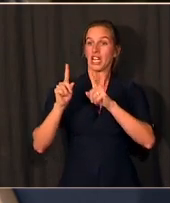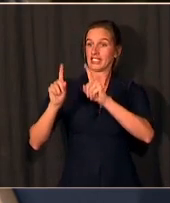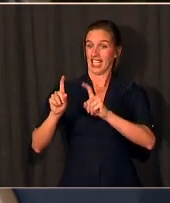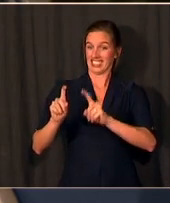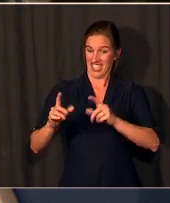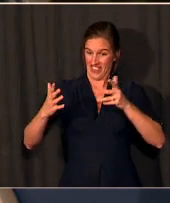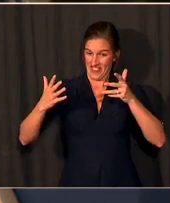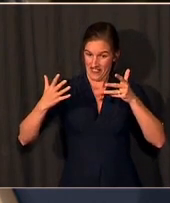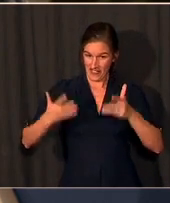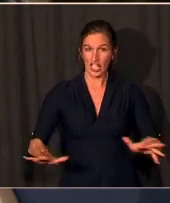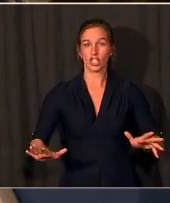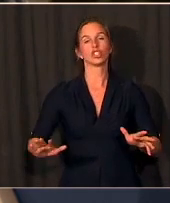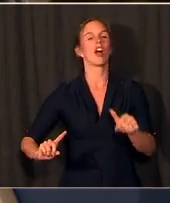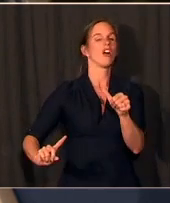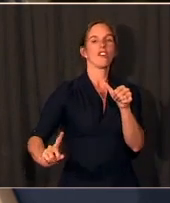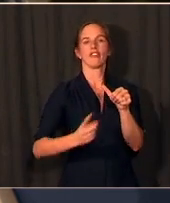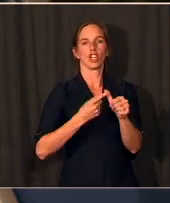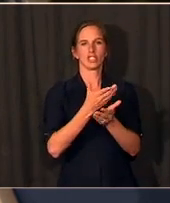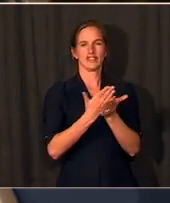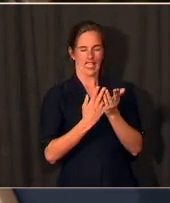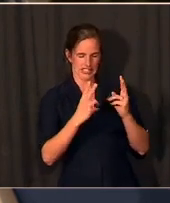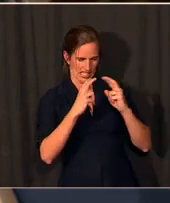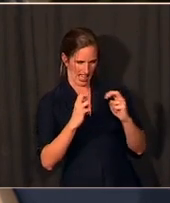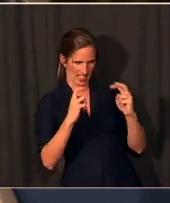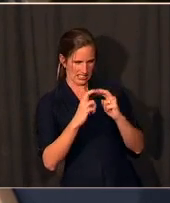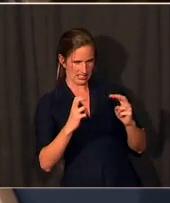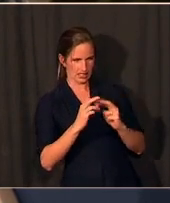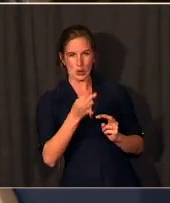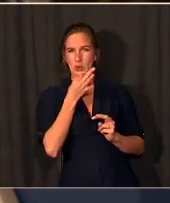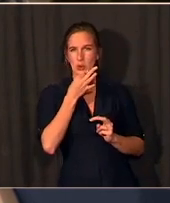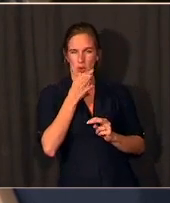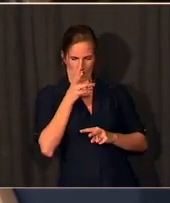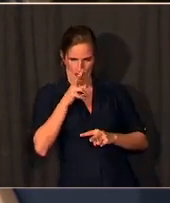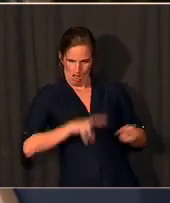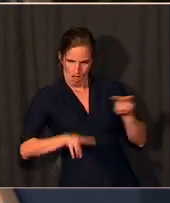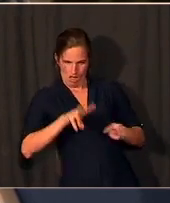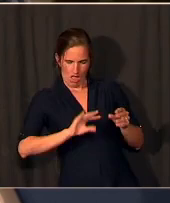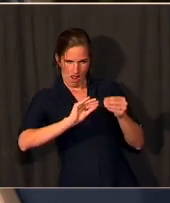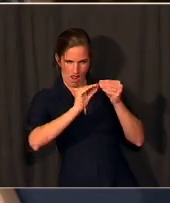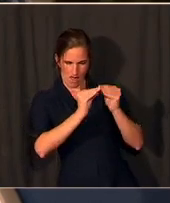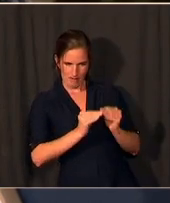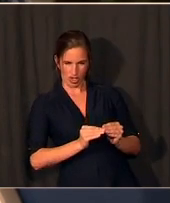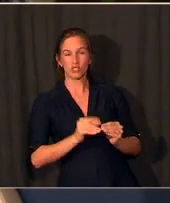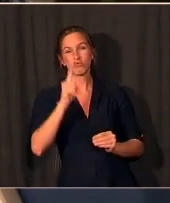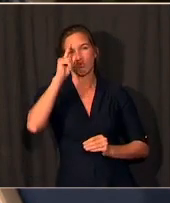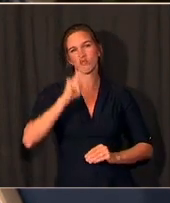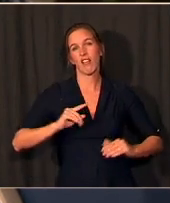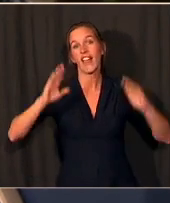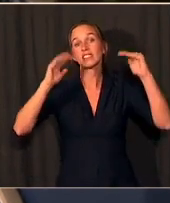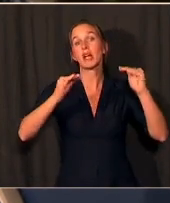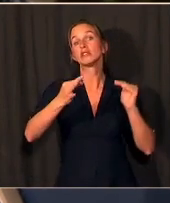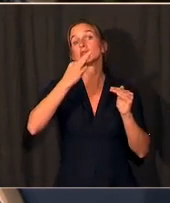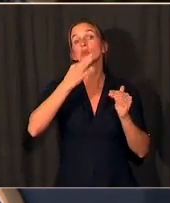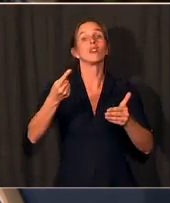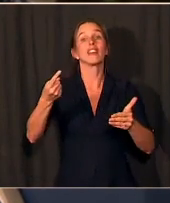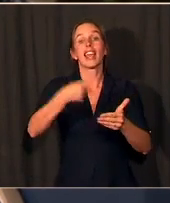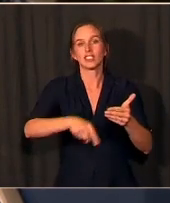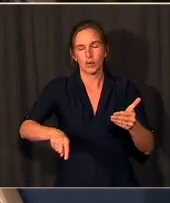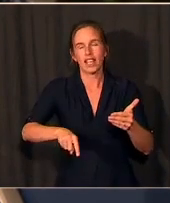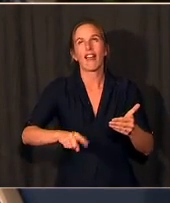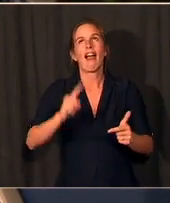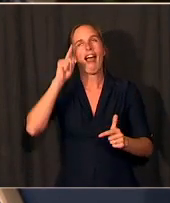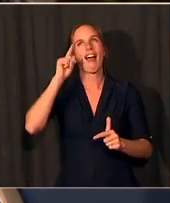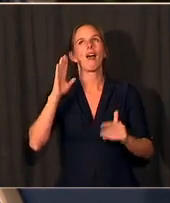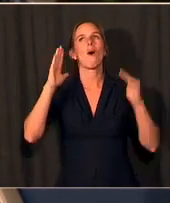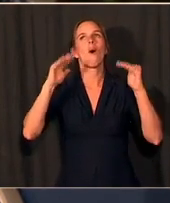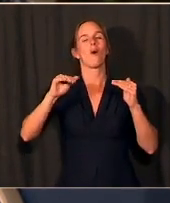interim analysis, and I would expect that shortly, probably next week, we may hear what I hope to be